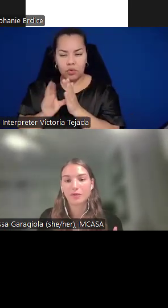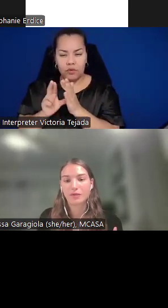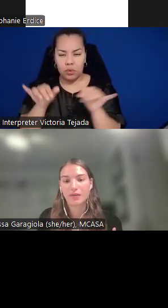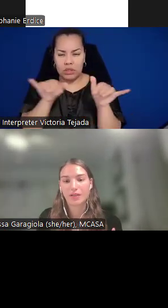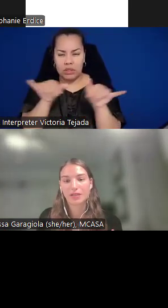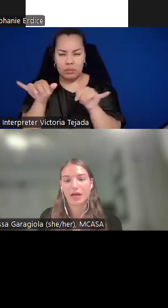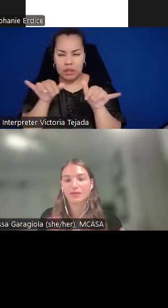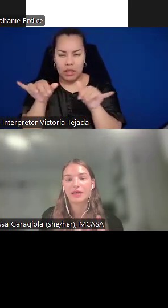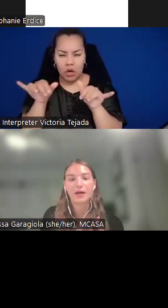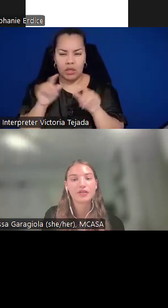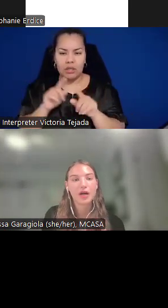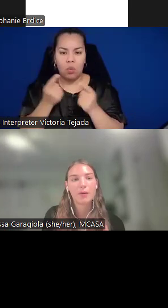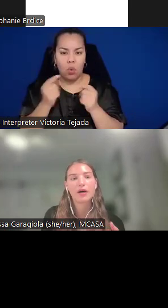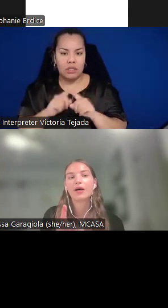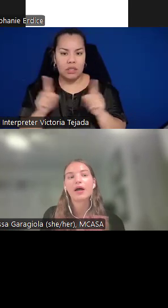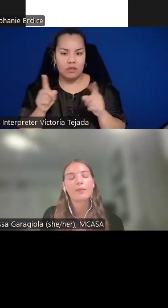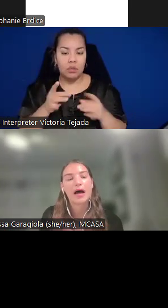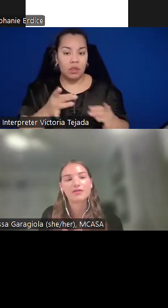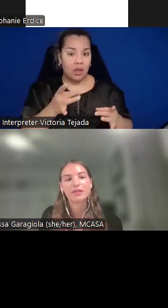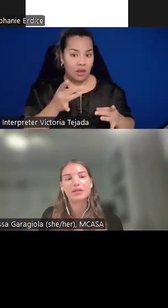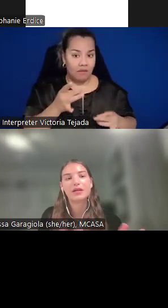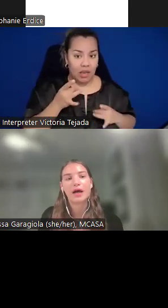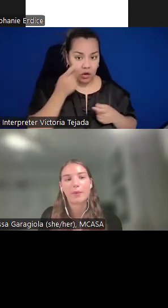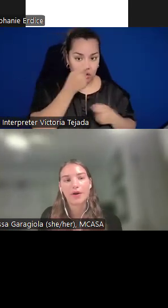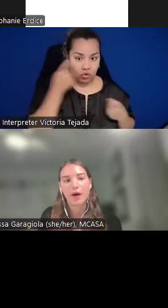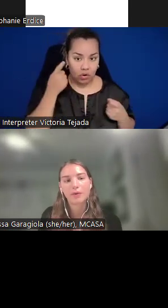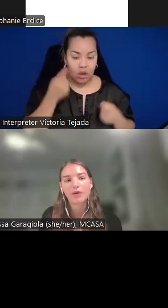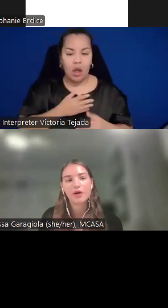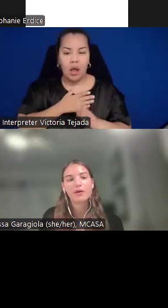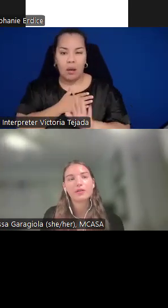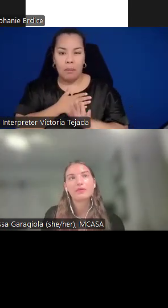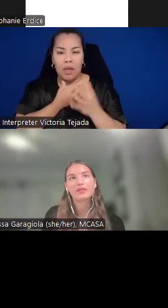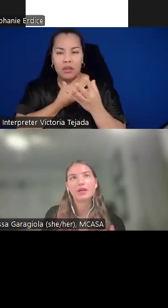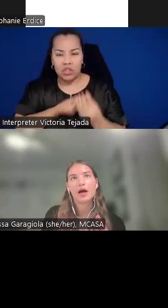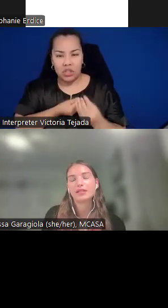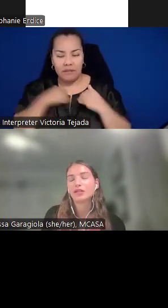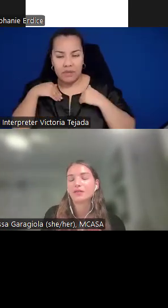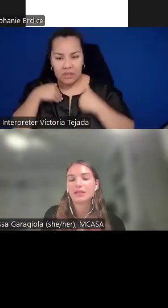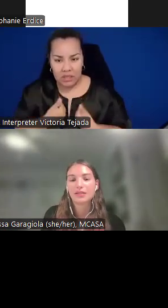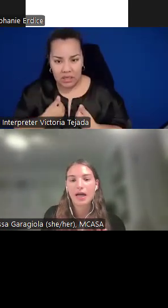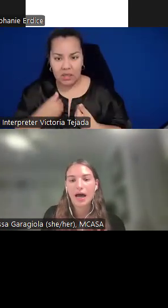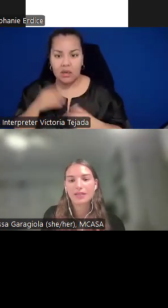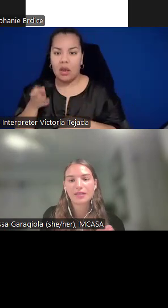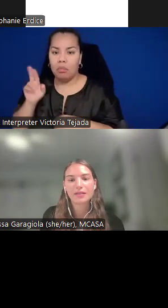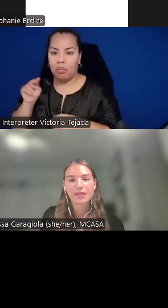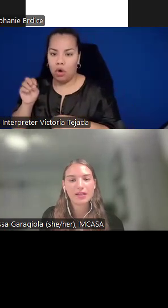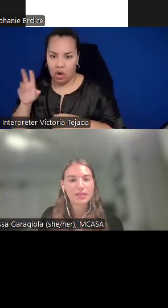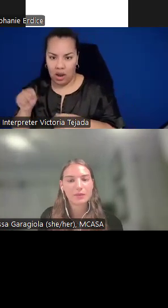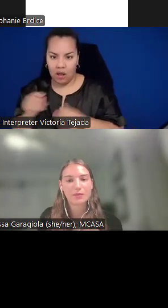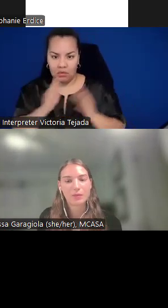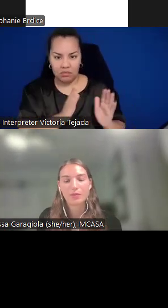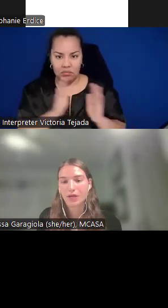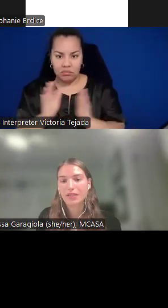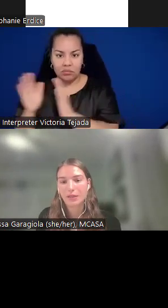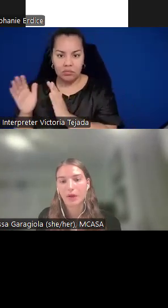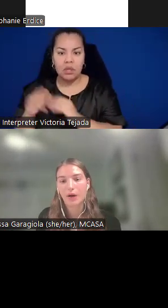these terms we've now discussed: vicarious trauma, compassion fatigue, and burnout. So we've seen across each of these slides that the signs and